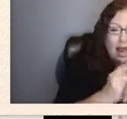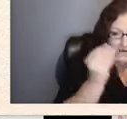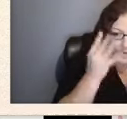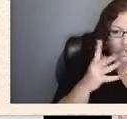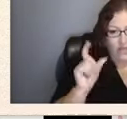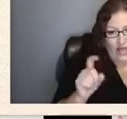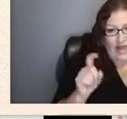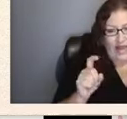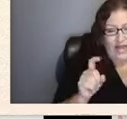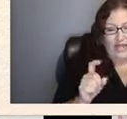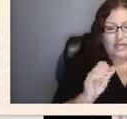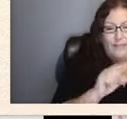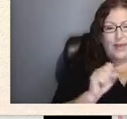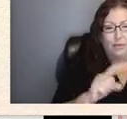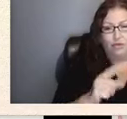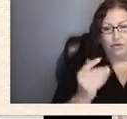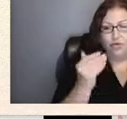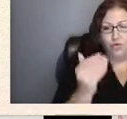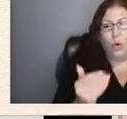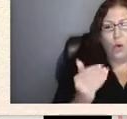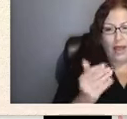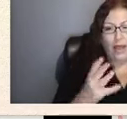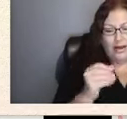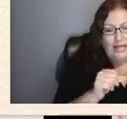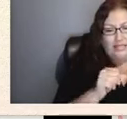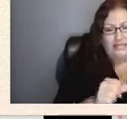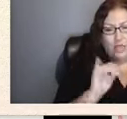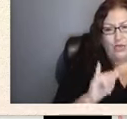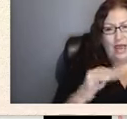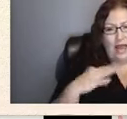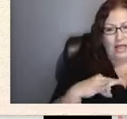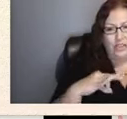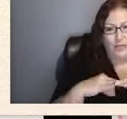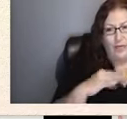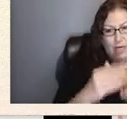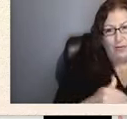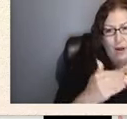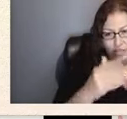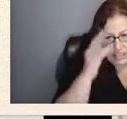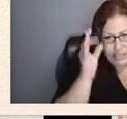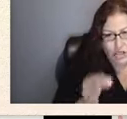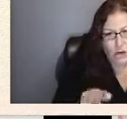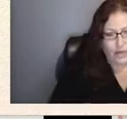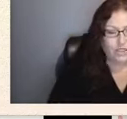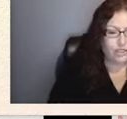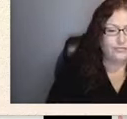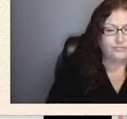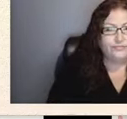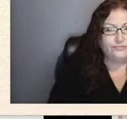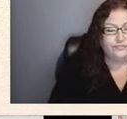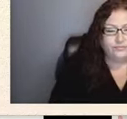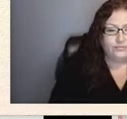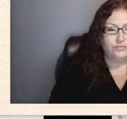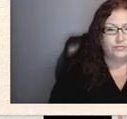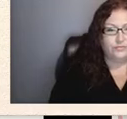to go ahead and continue the eligibility determination process.